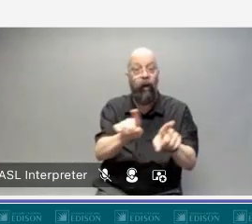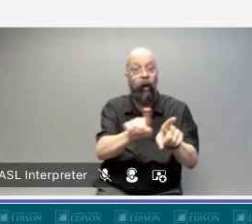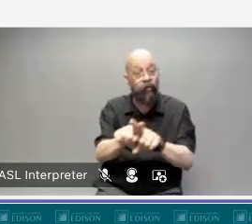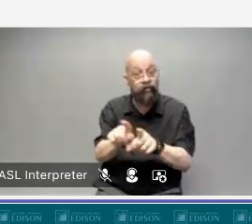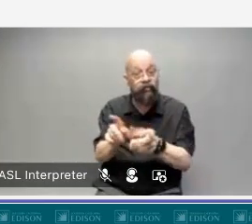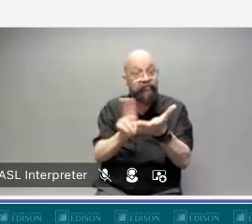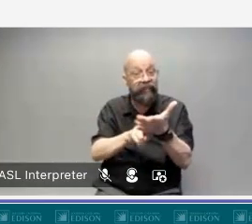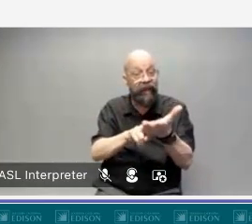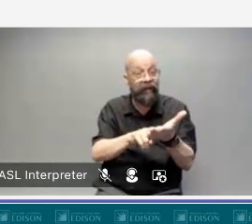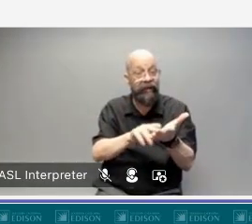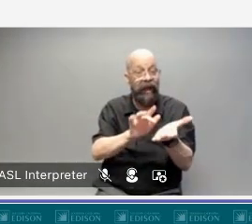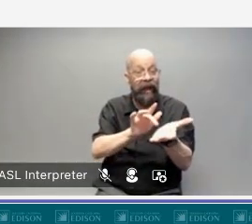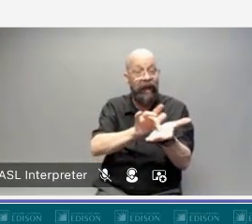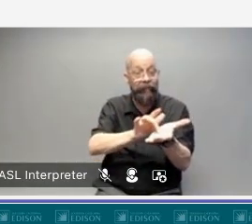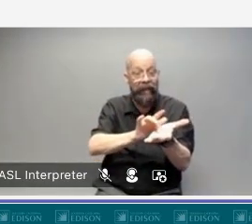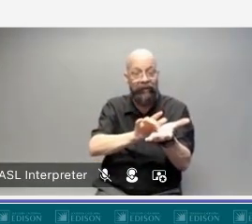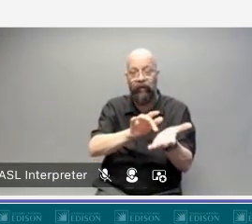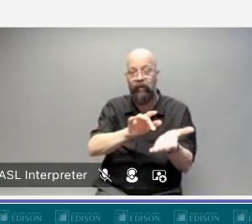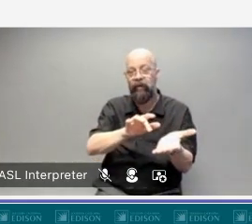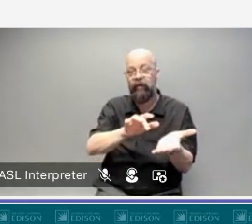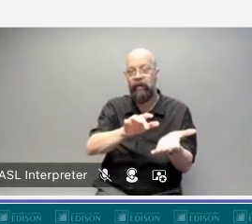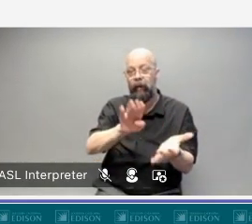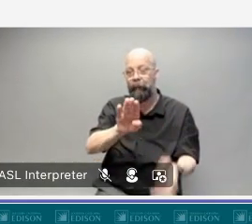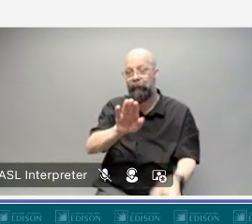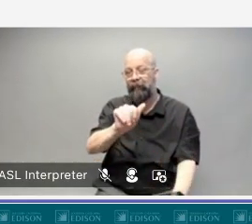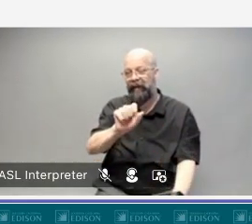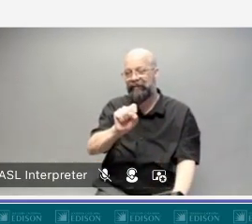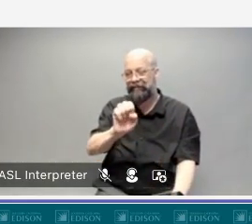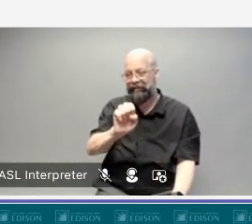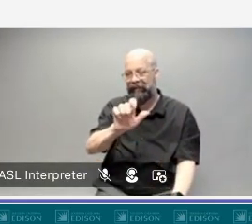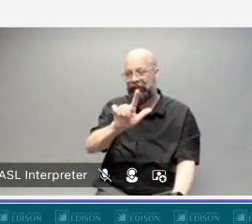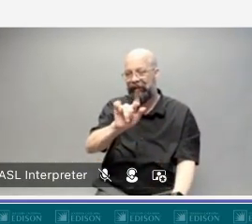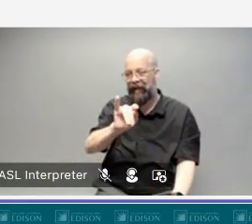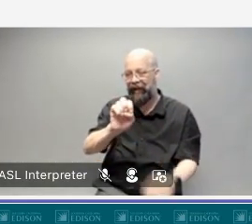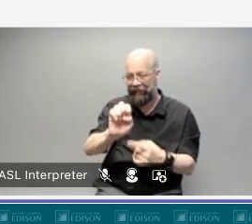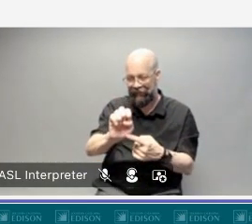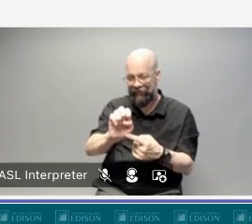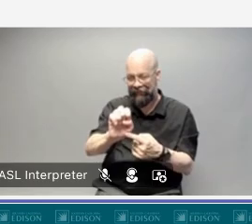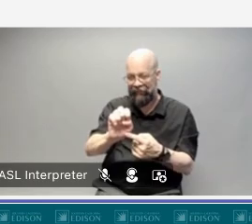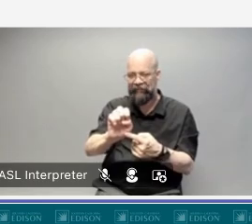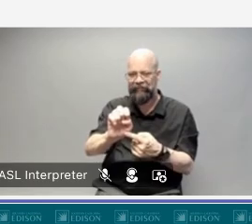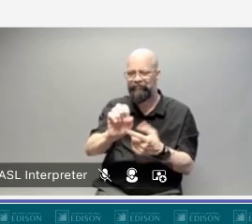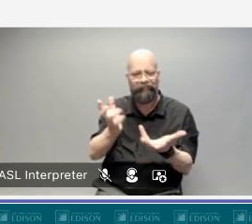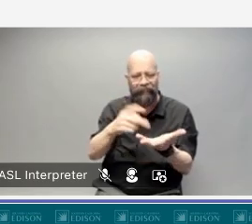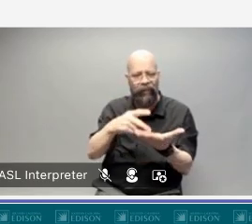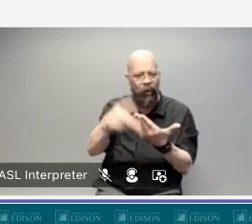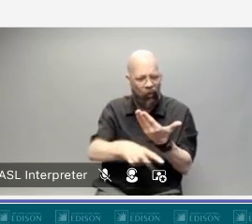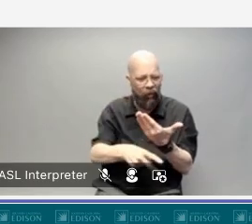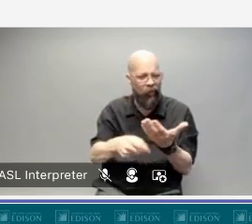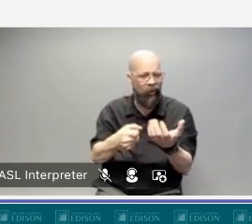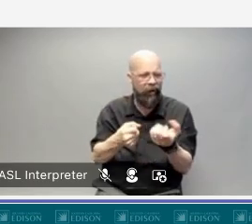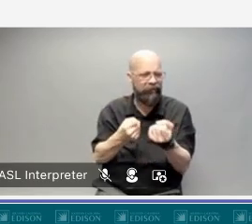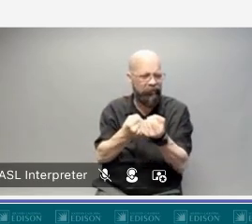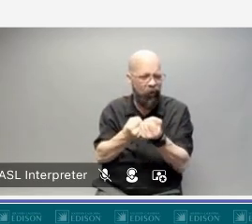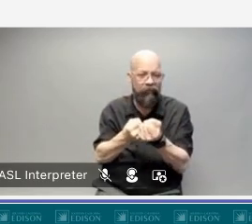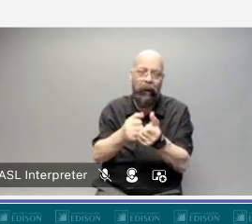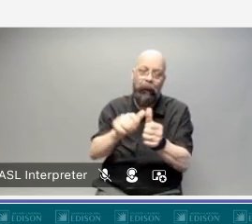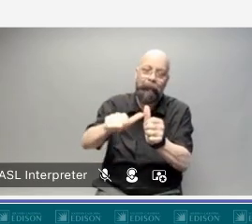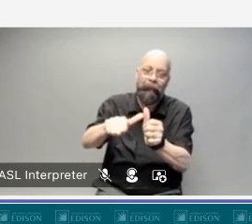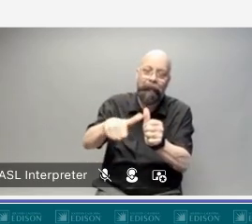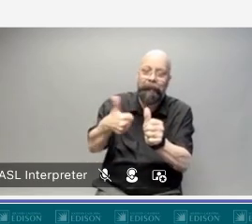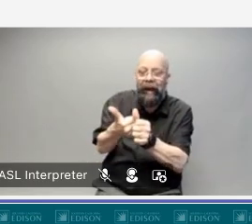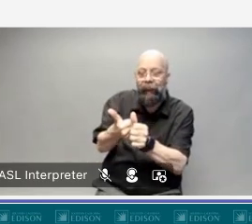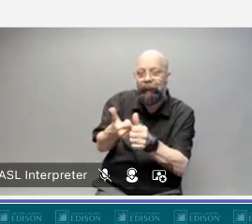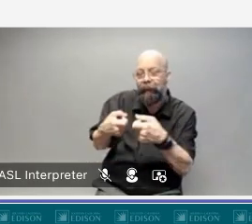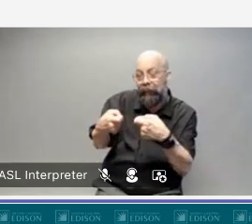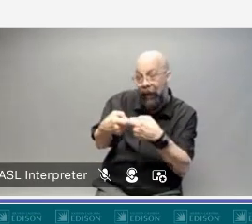medical baseline program provides customers who use life support devices with access to backup battery assistance. So